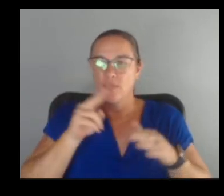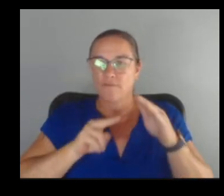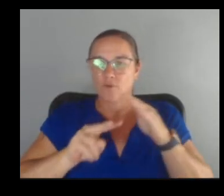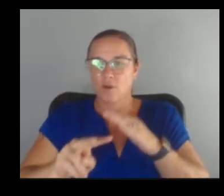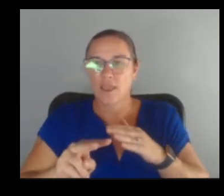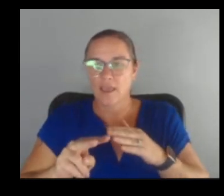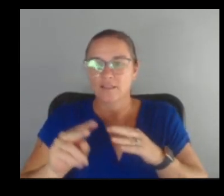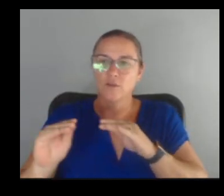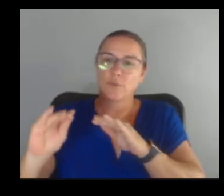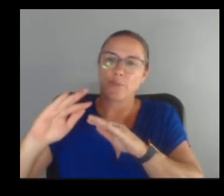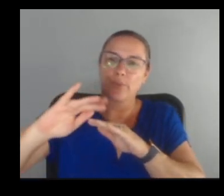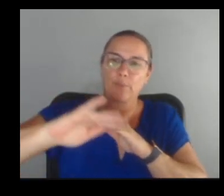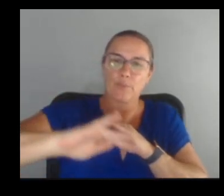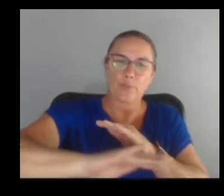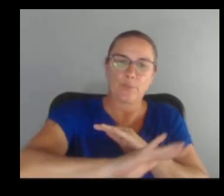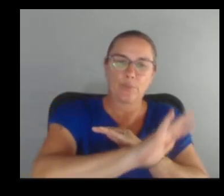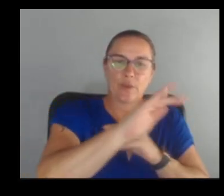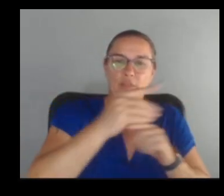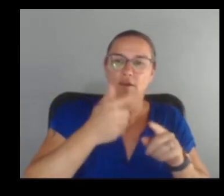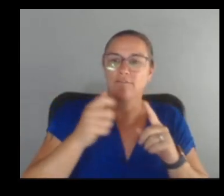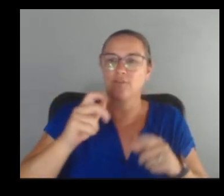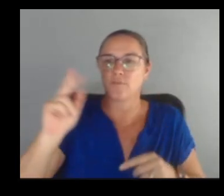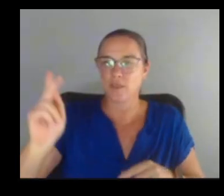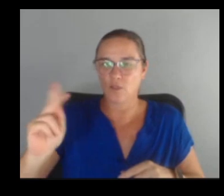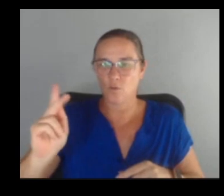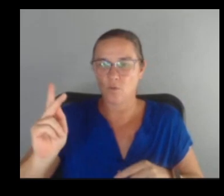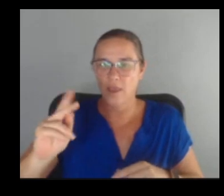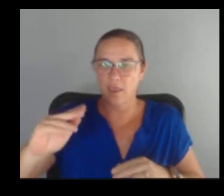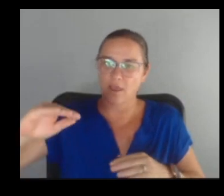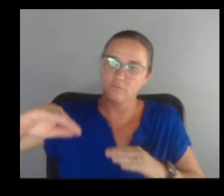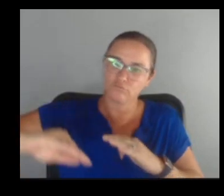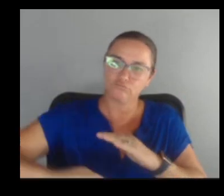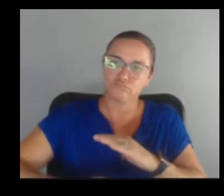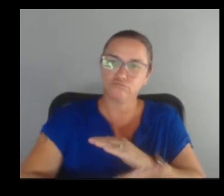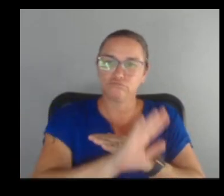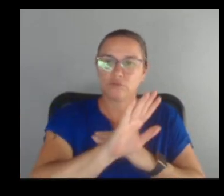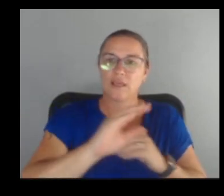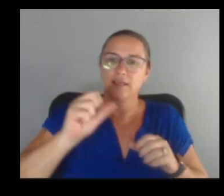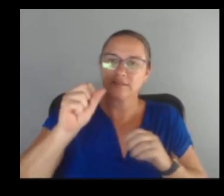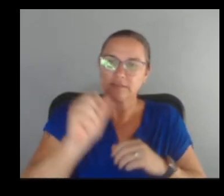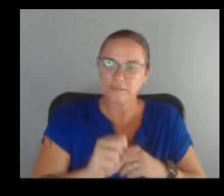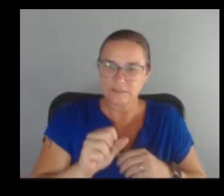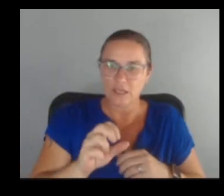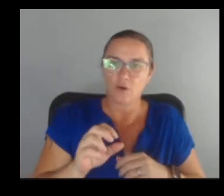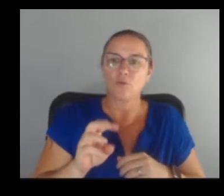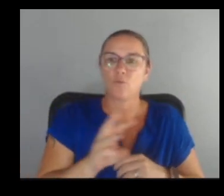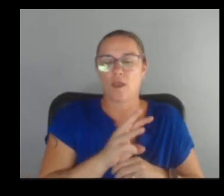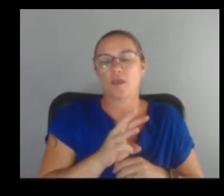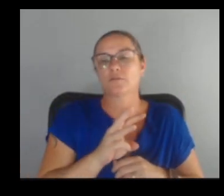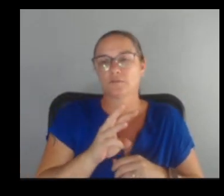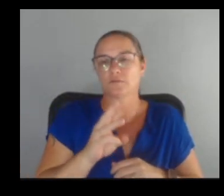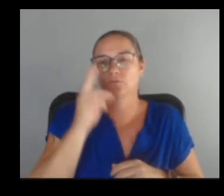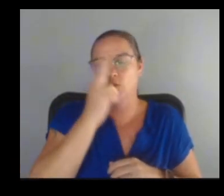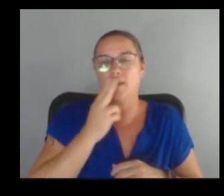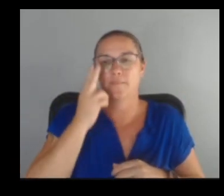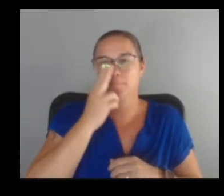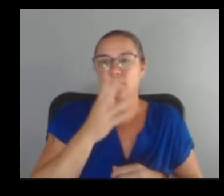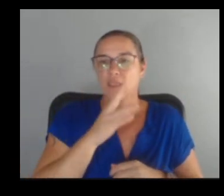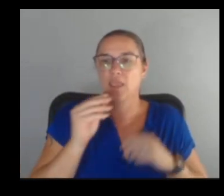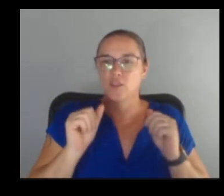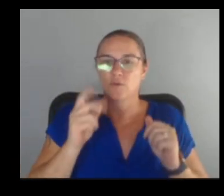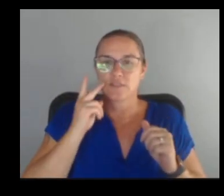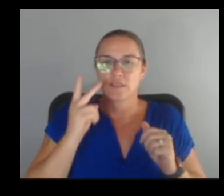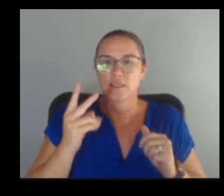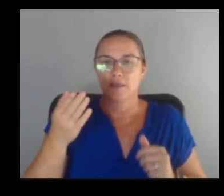this gas southwest from Kilauea across South and Southwest Hawaii, especially. And you can see it